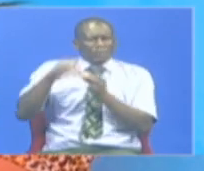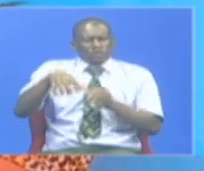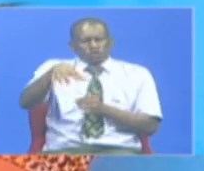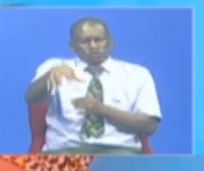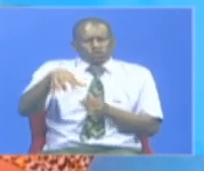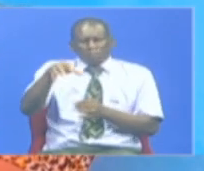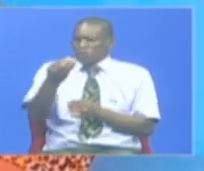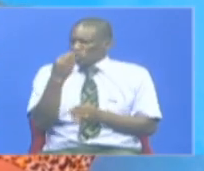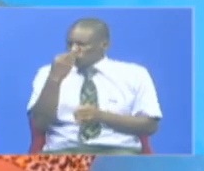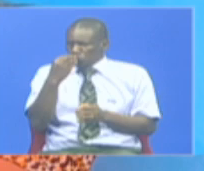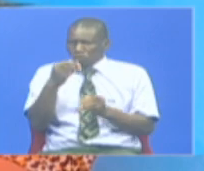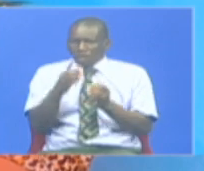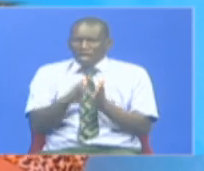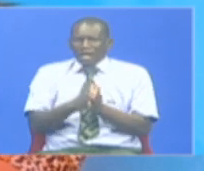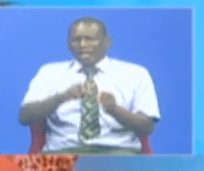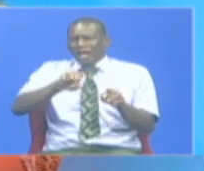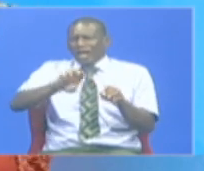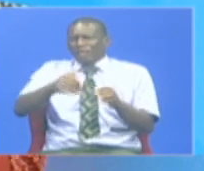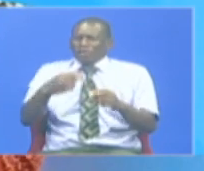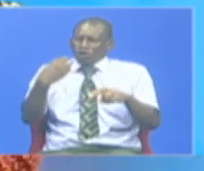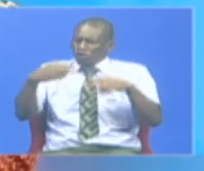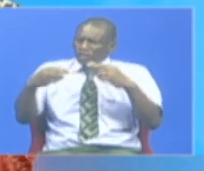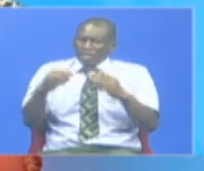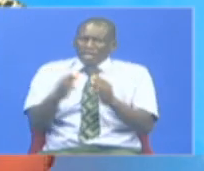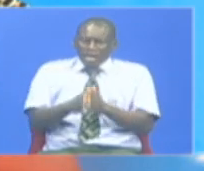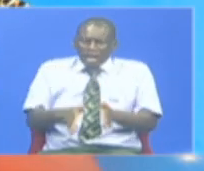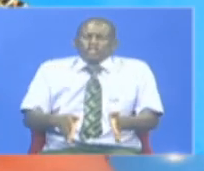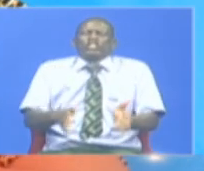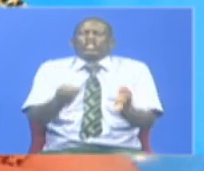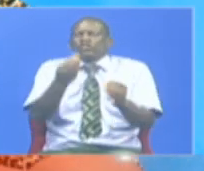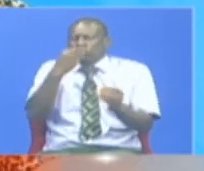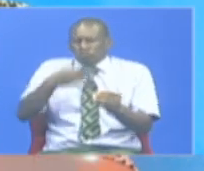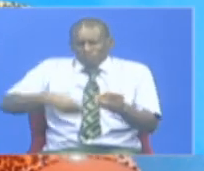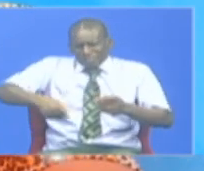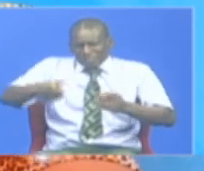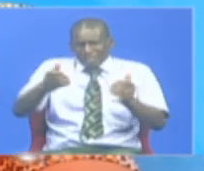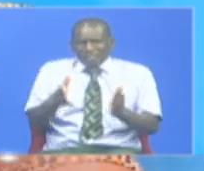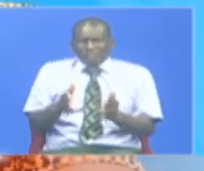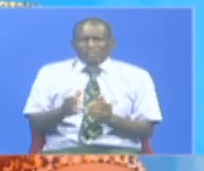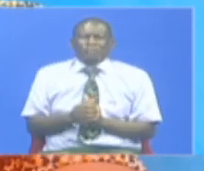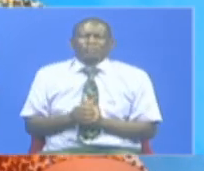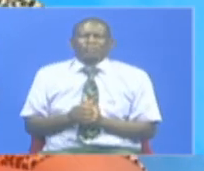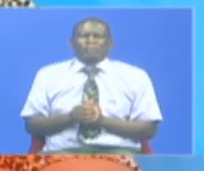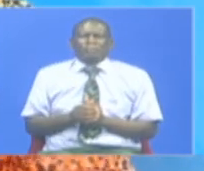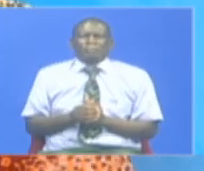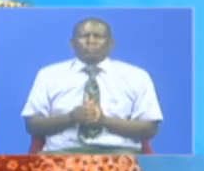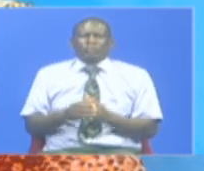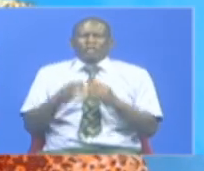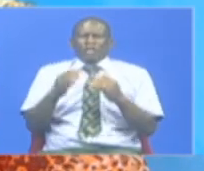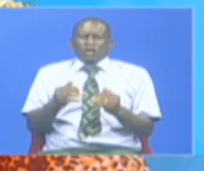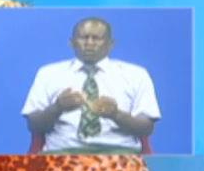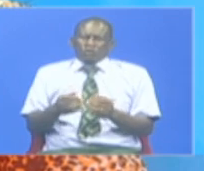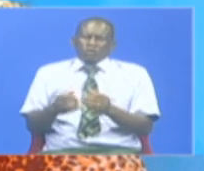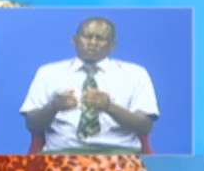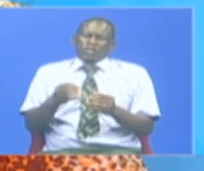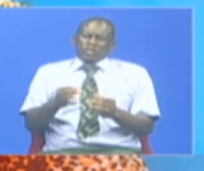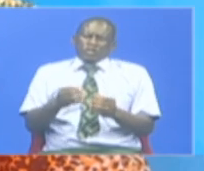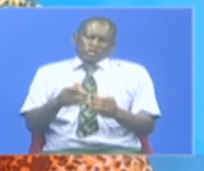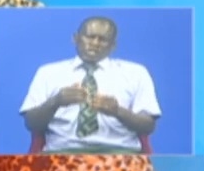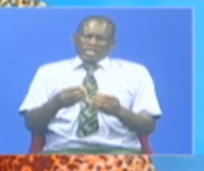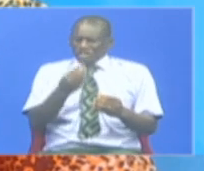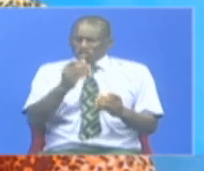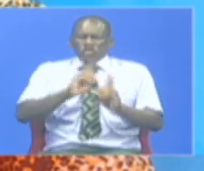supermarkets and fast food outlets, street food vendors, and takeaway restaurants. A combination of unhealthy